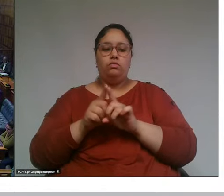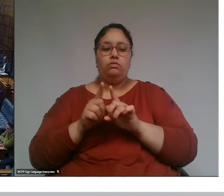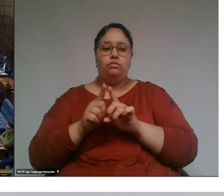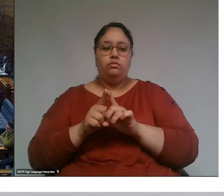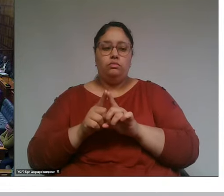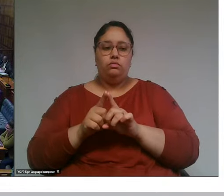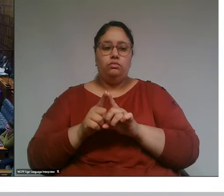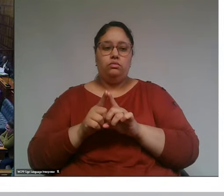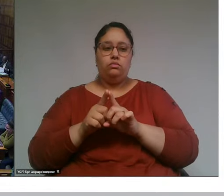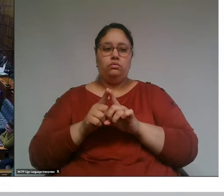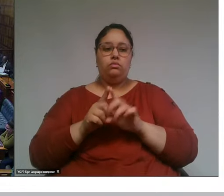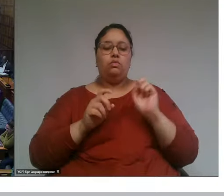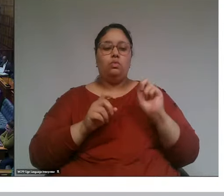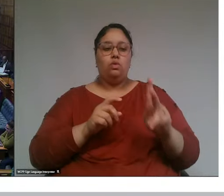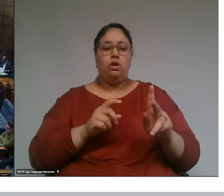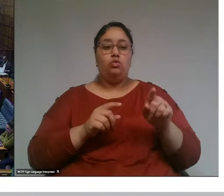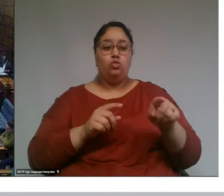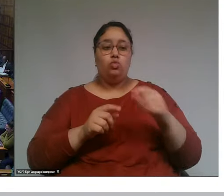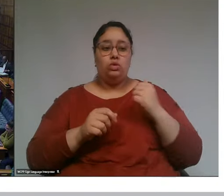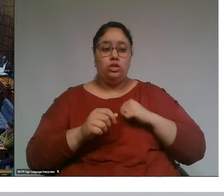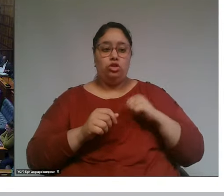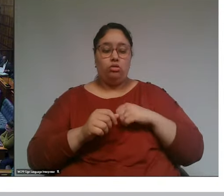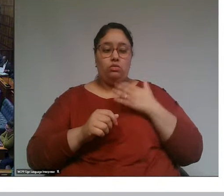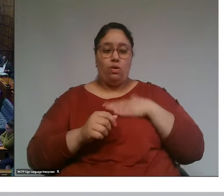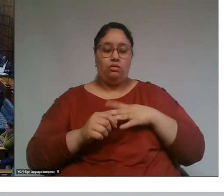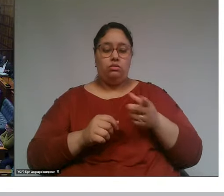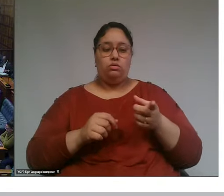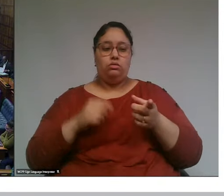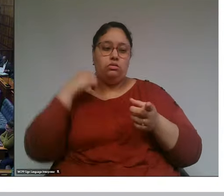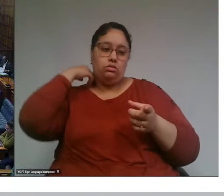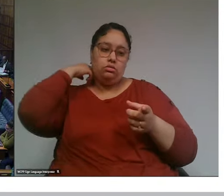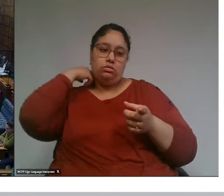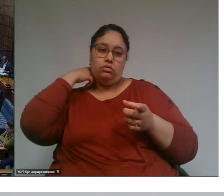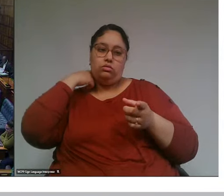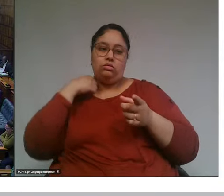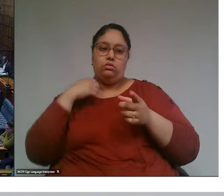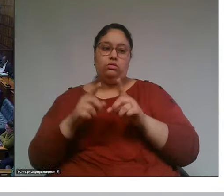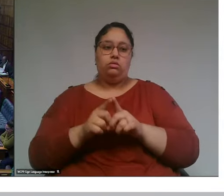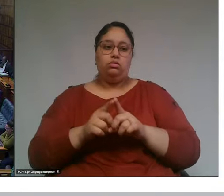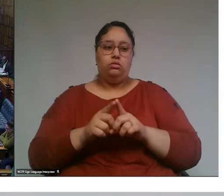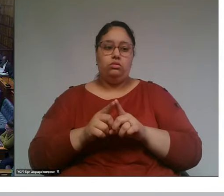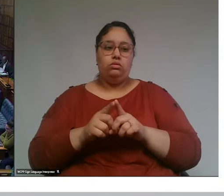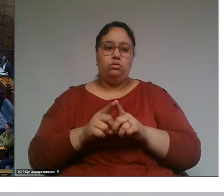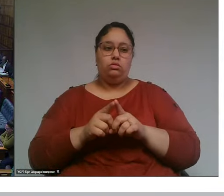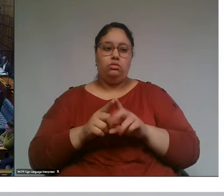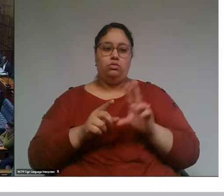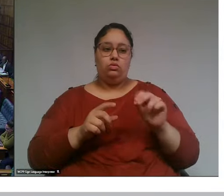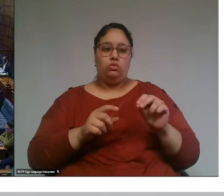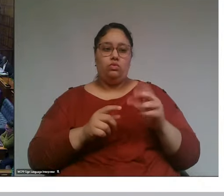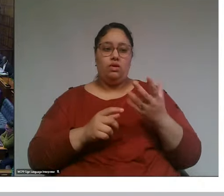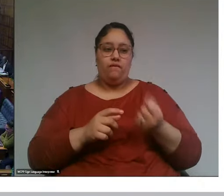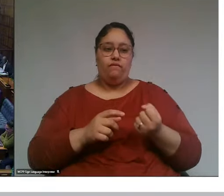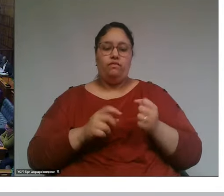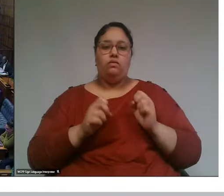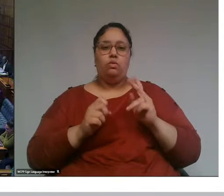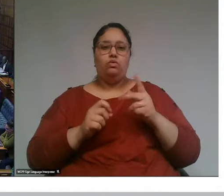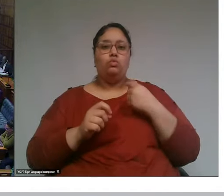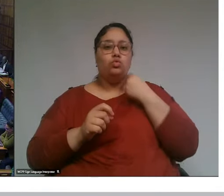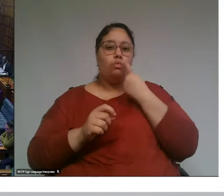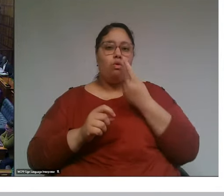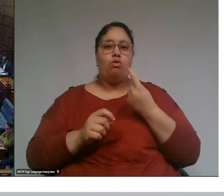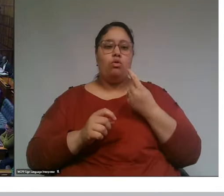people um if if essentially businesses are not feeling terribly confident then clearly there's either contraction that we need to